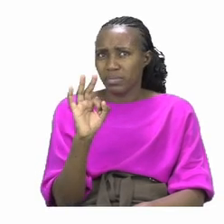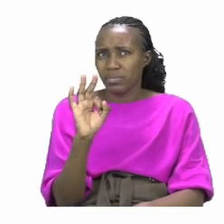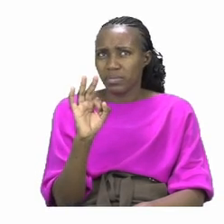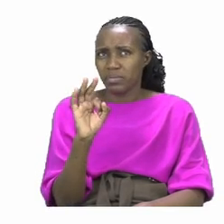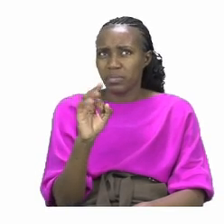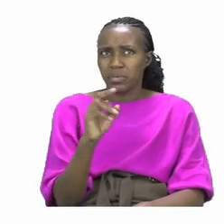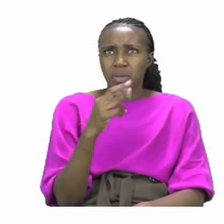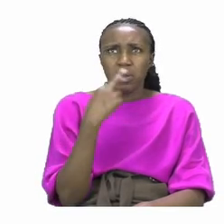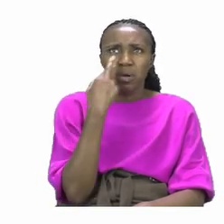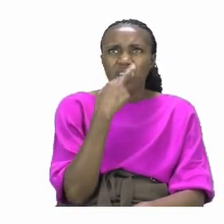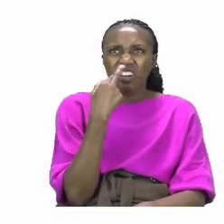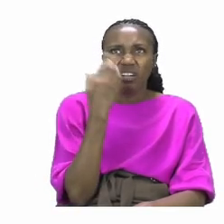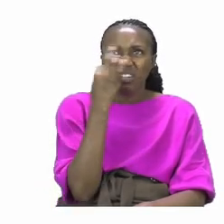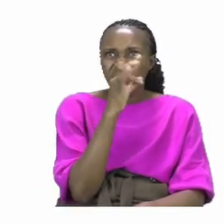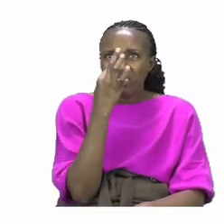rose.